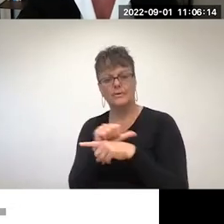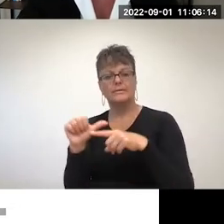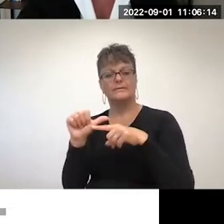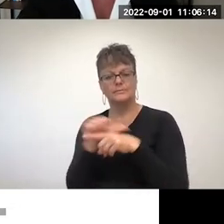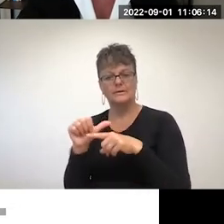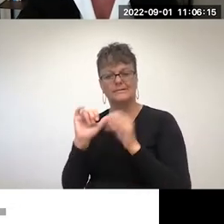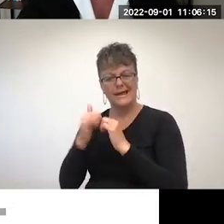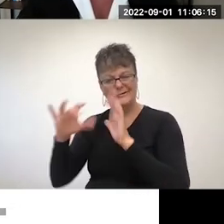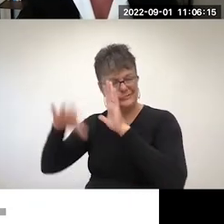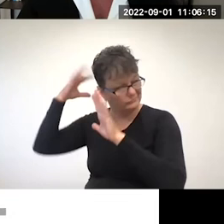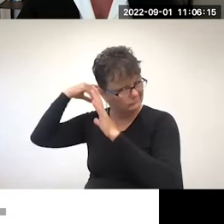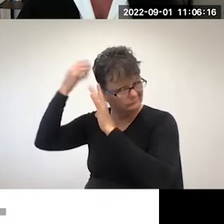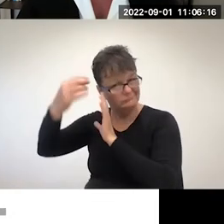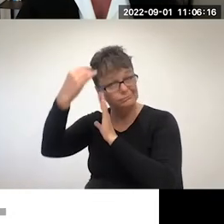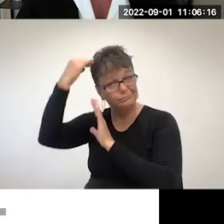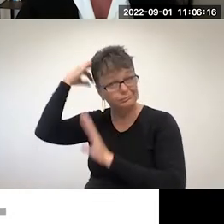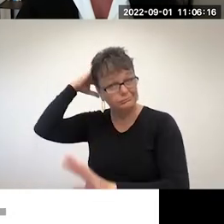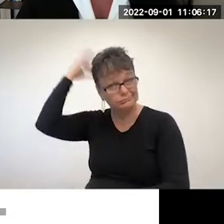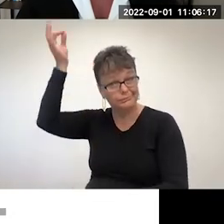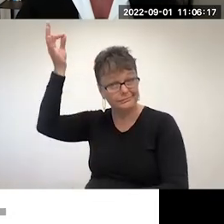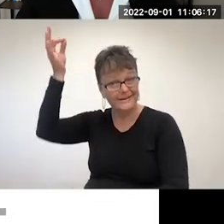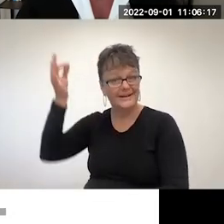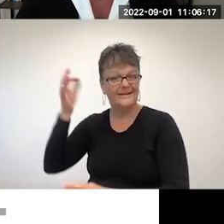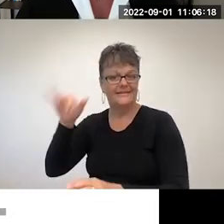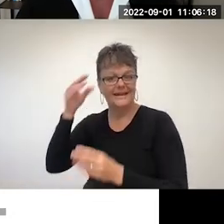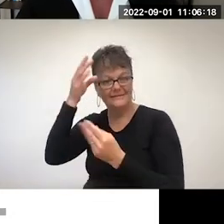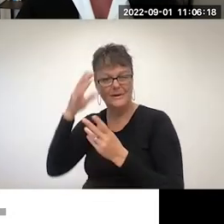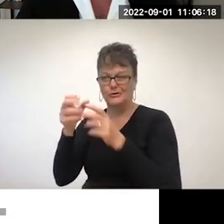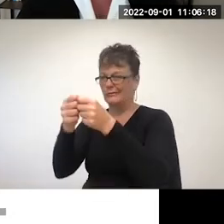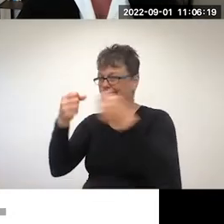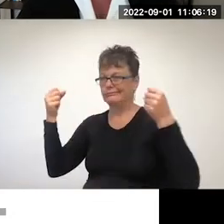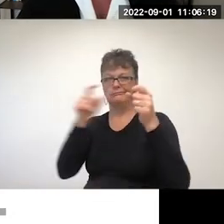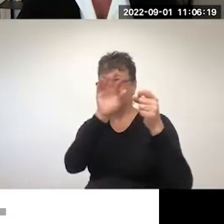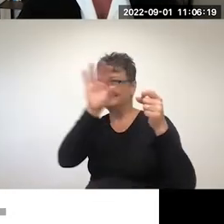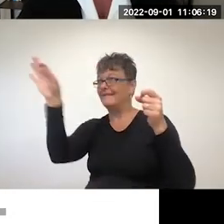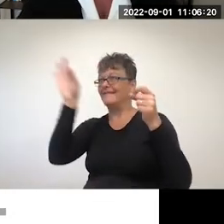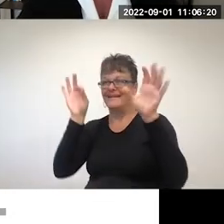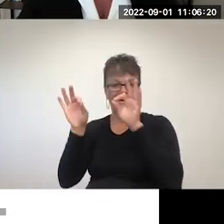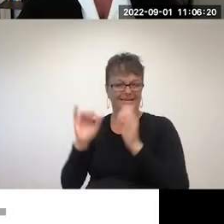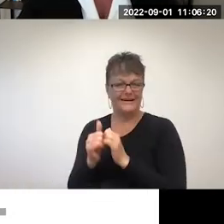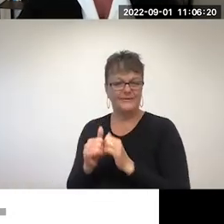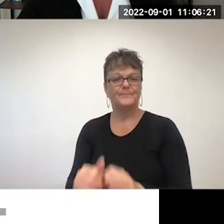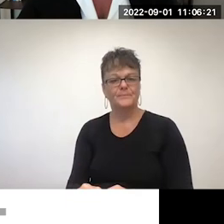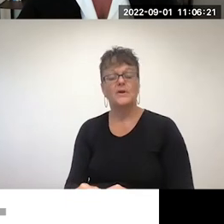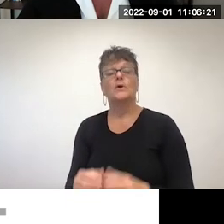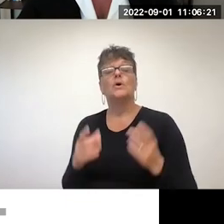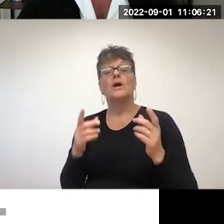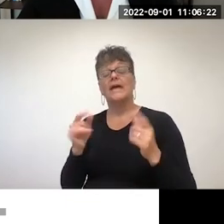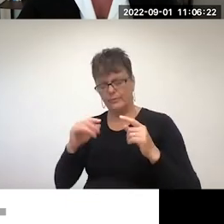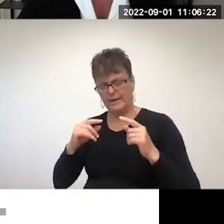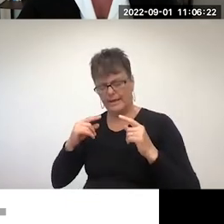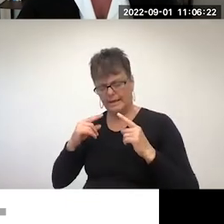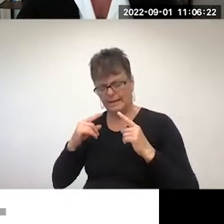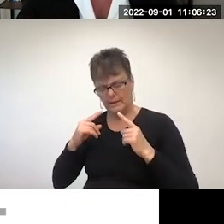based on the idea that we call the testing effect. When we quiz ourselves, we embed and deepen the learning. It's a